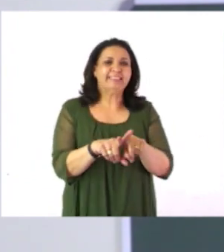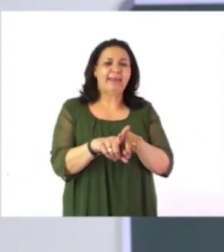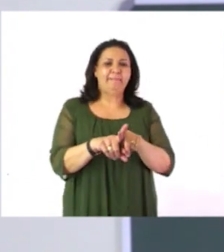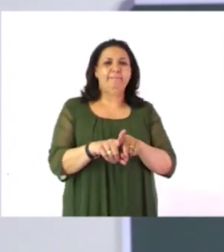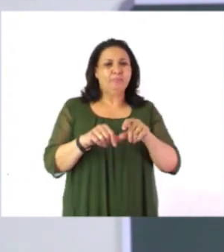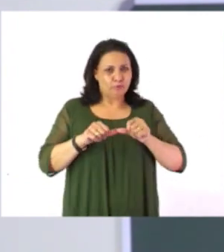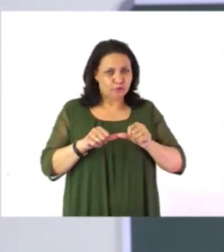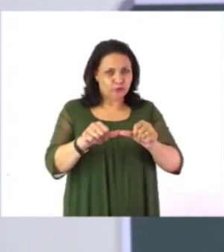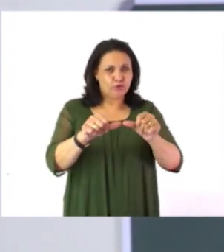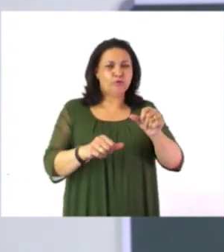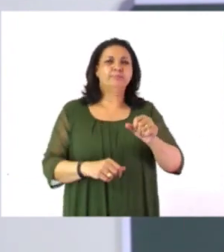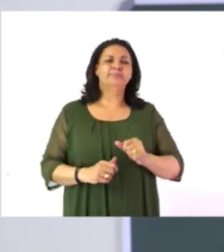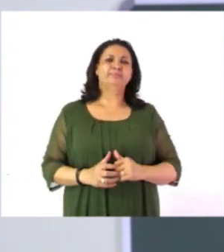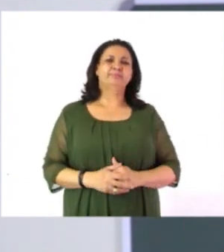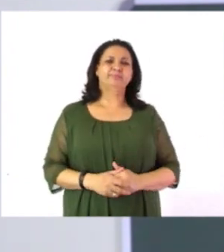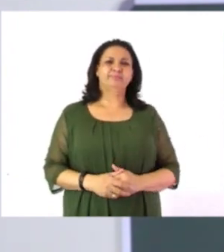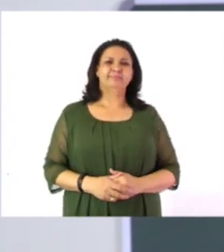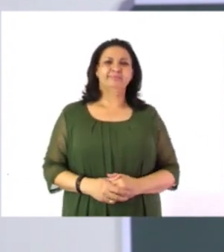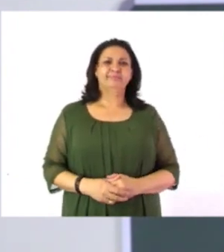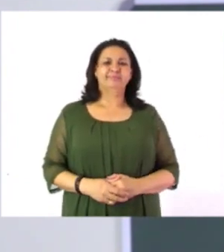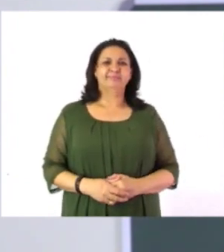We find the resting place for the fly.